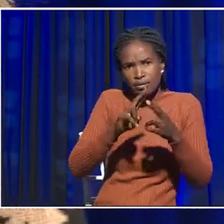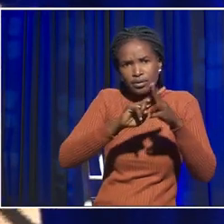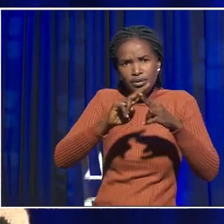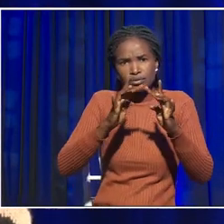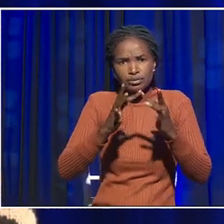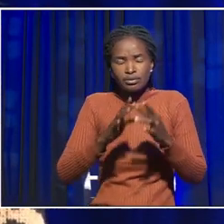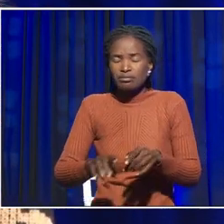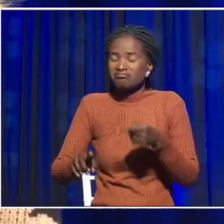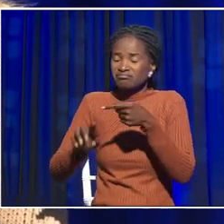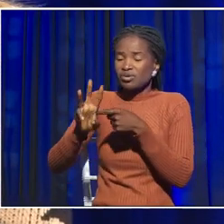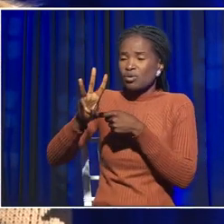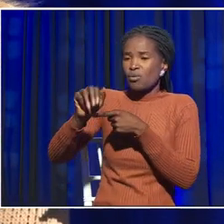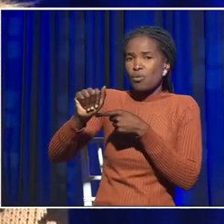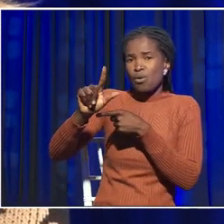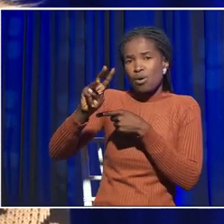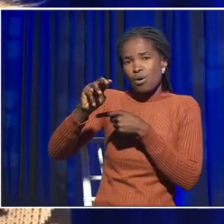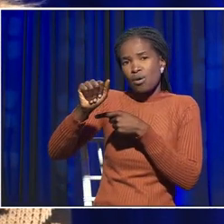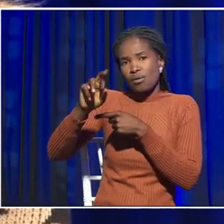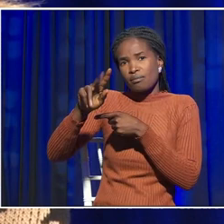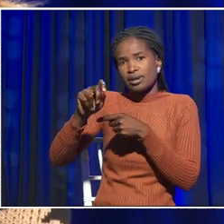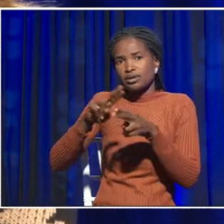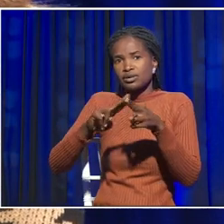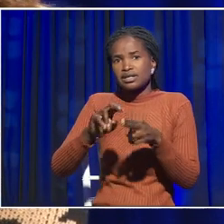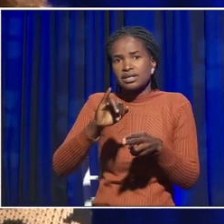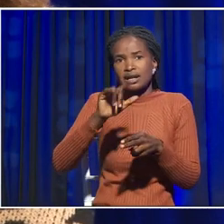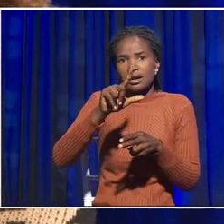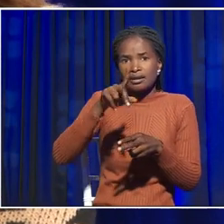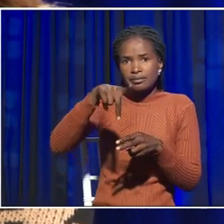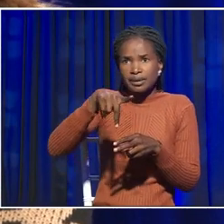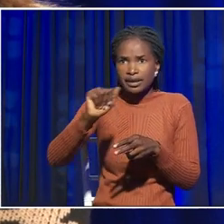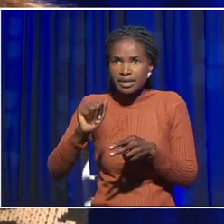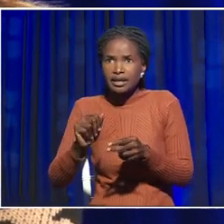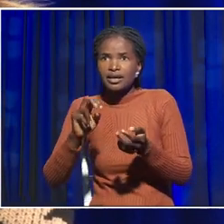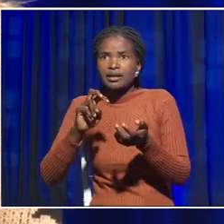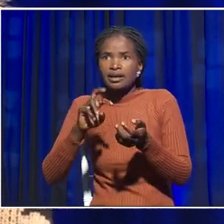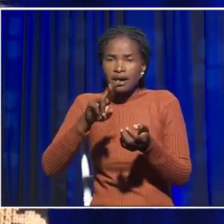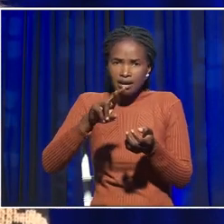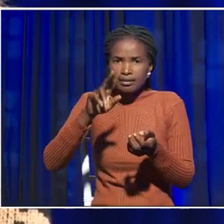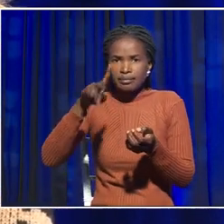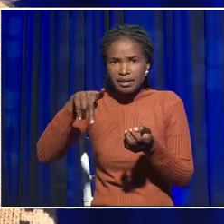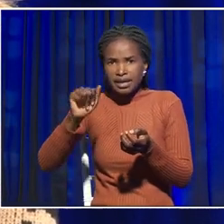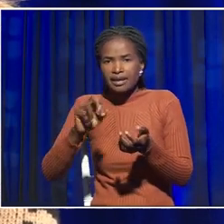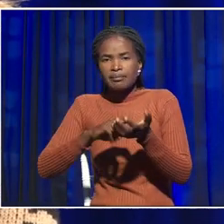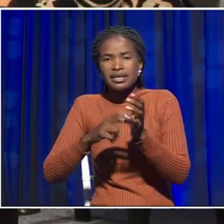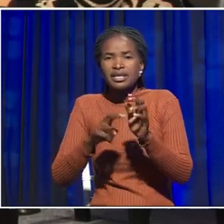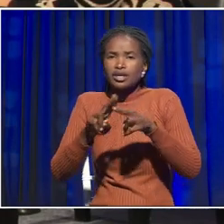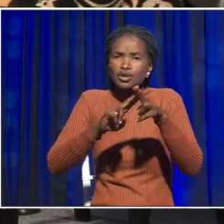Walmart actually is starting using what is called RPA, which is robotic programming of